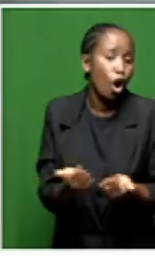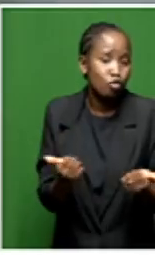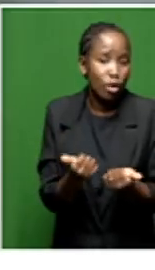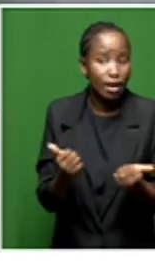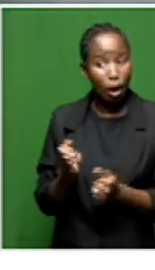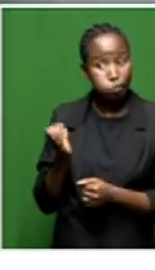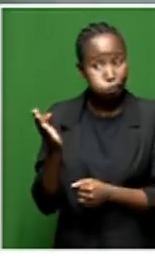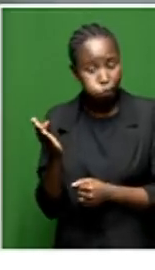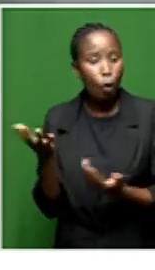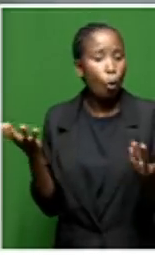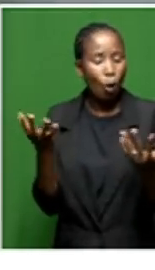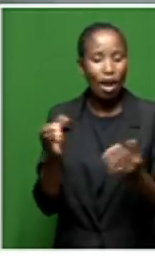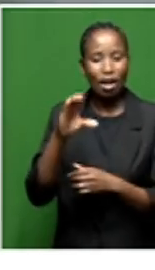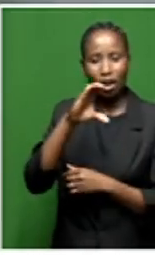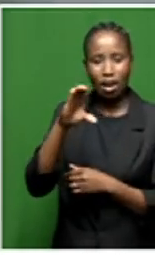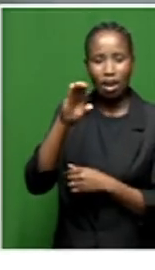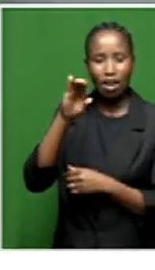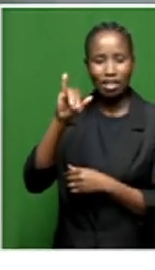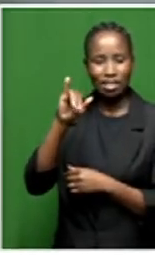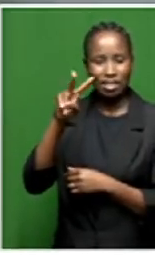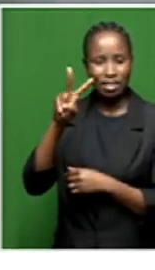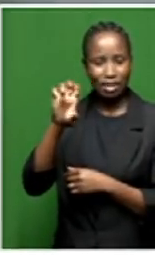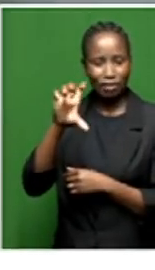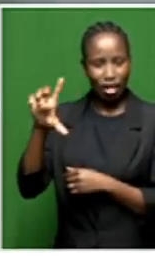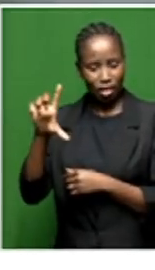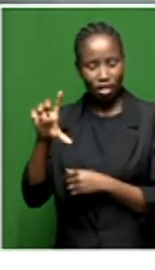civil court, I think it will be entertained there.